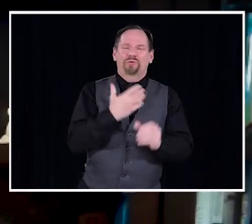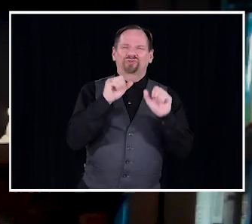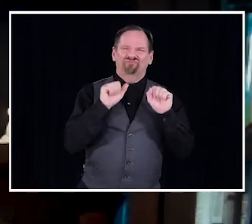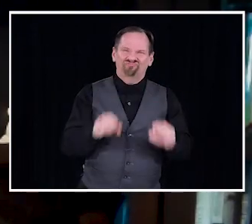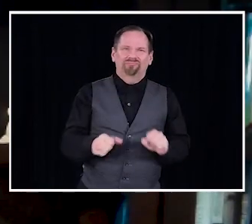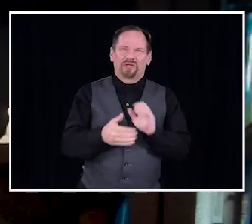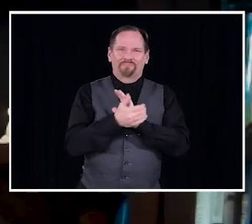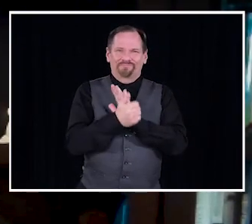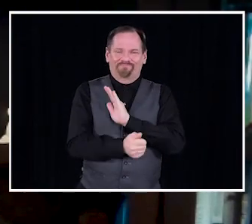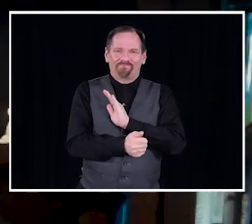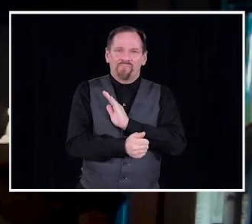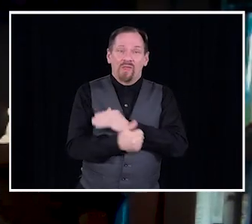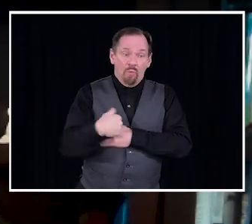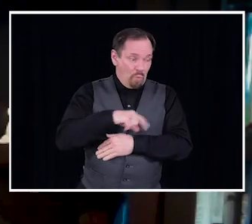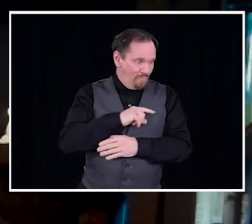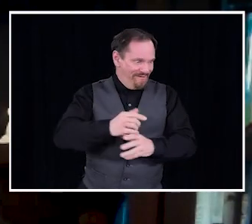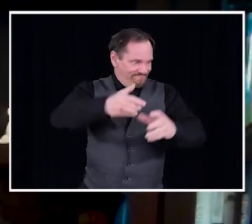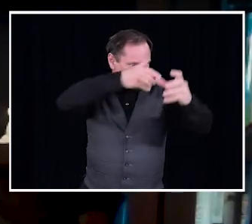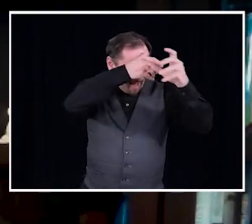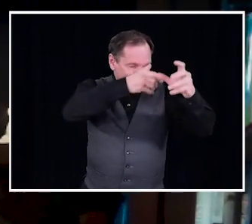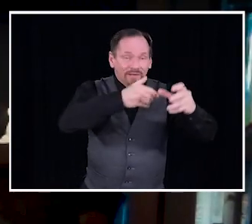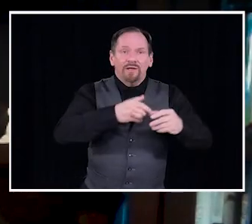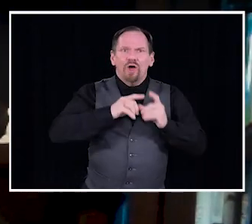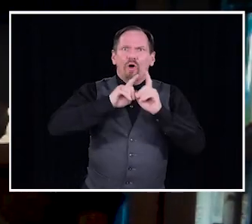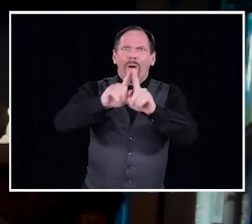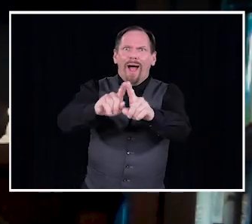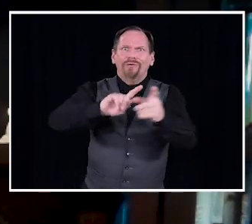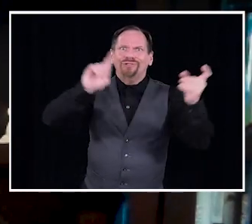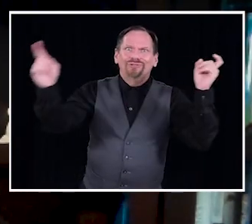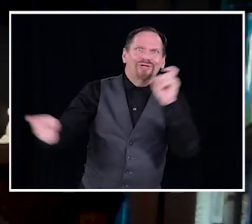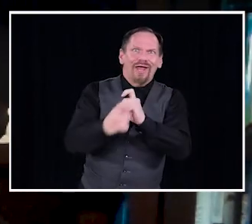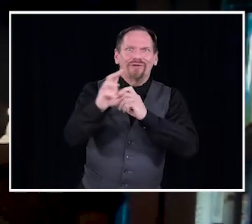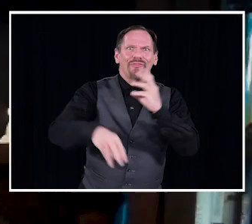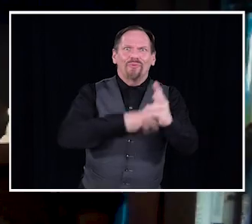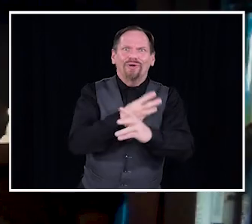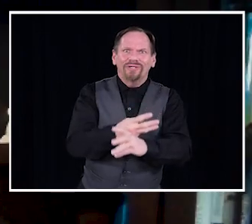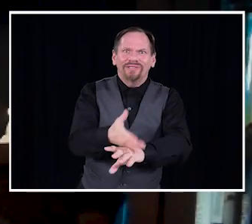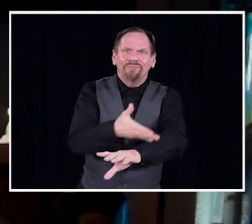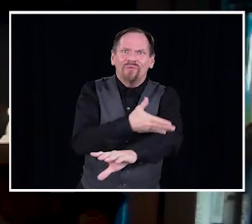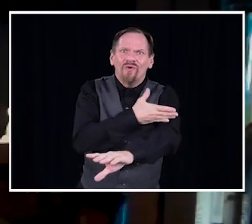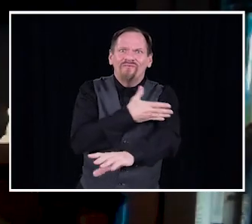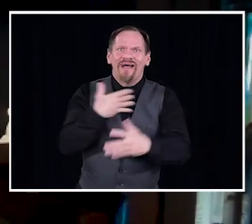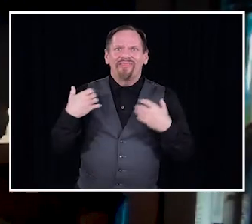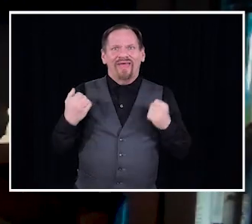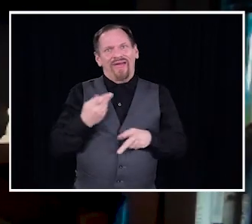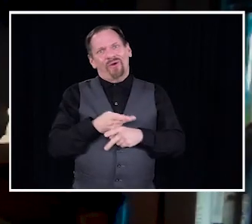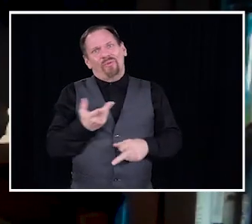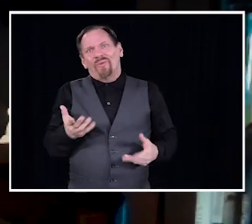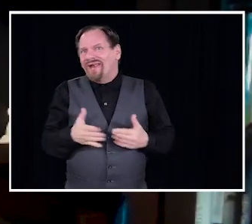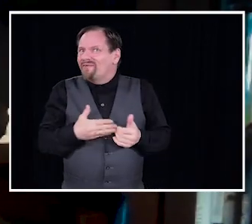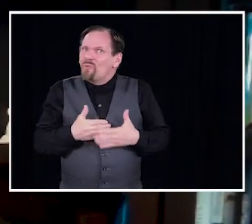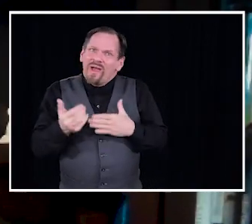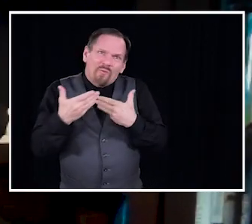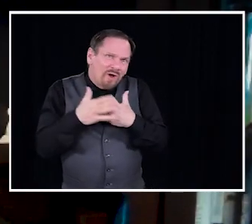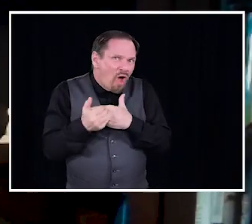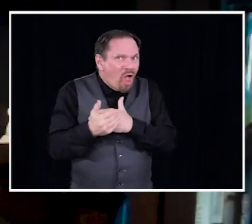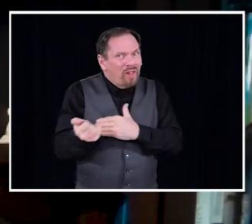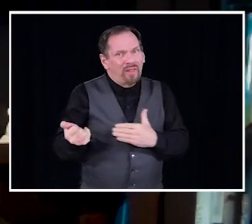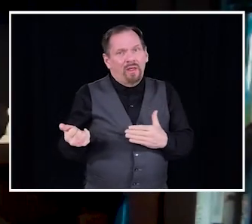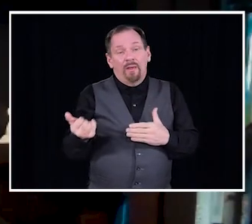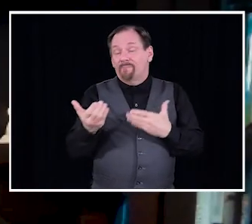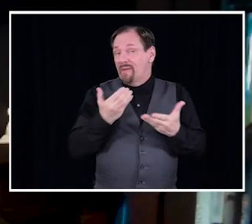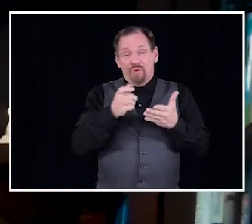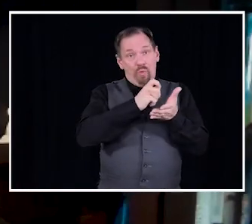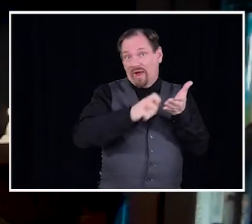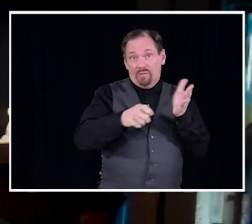the responsibility to use our wealth of knowledge to go out, make a difference in the world in whatever capacity to which we are called. This could be in